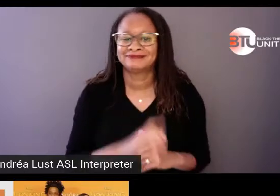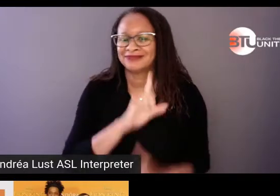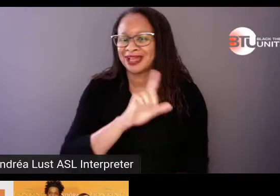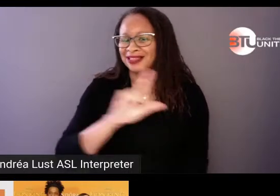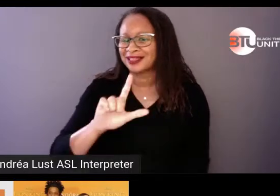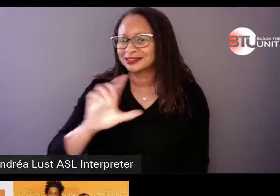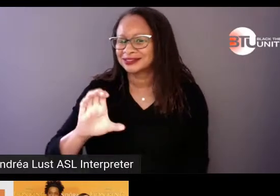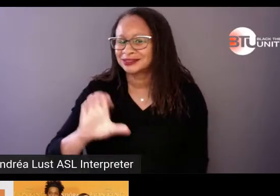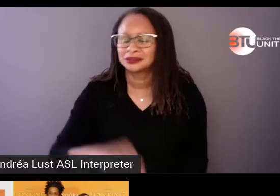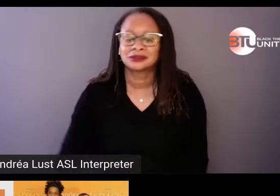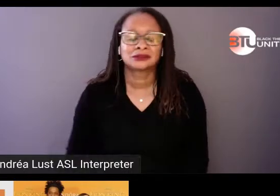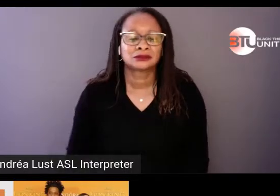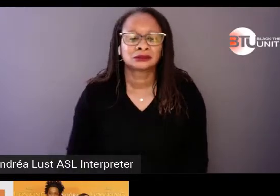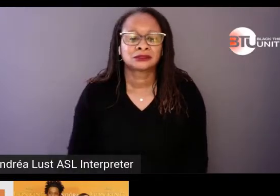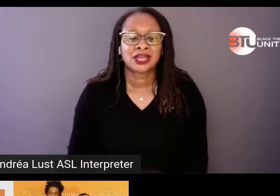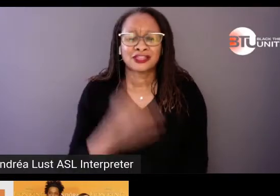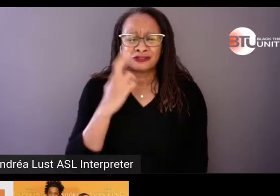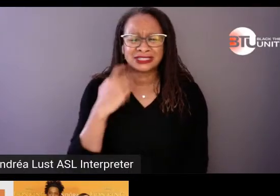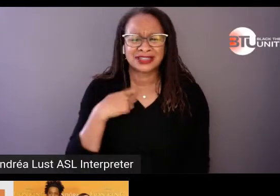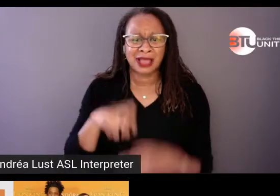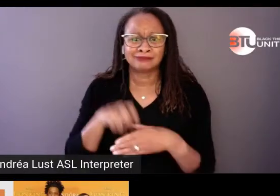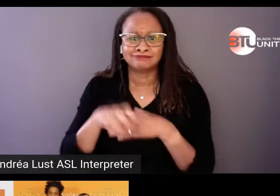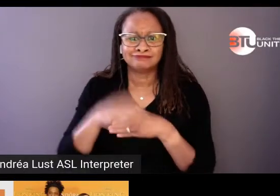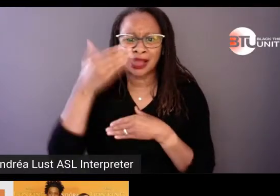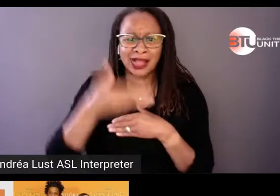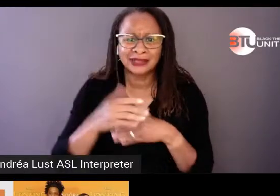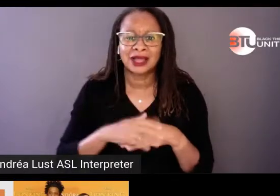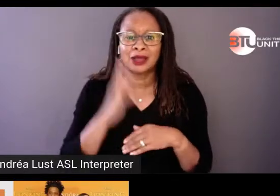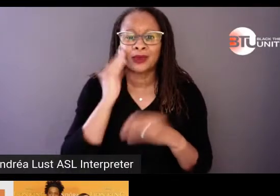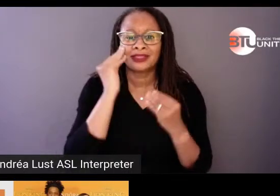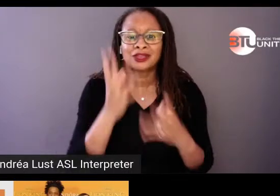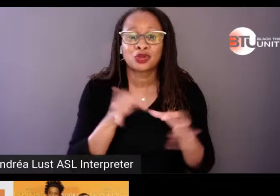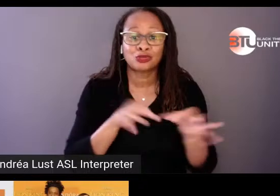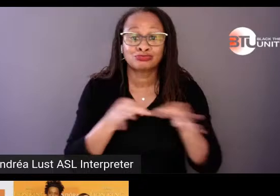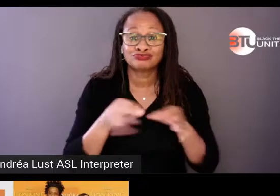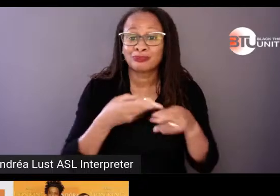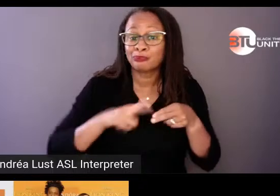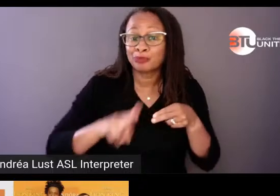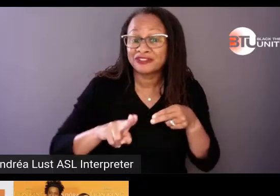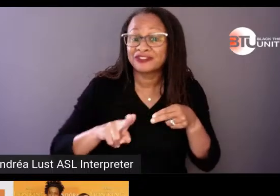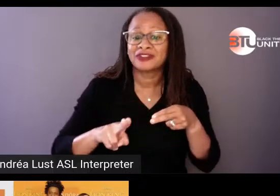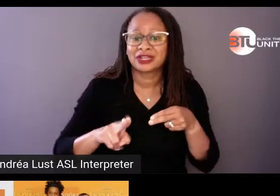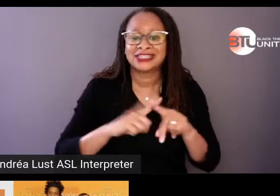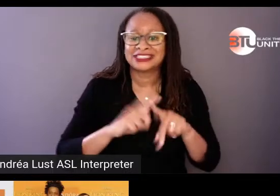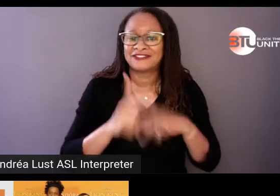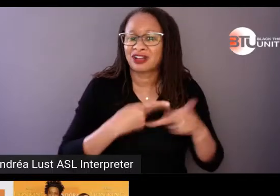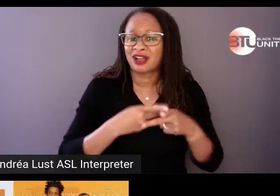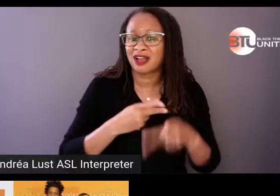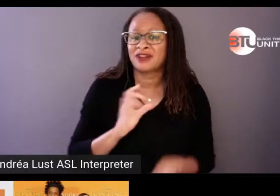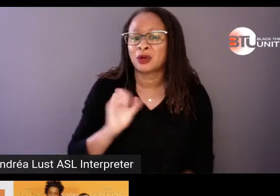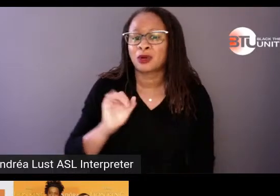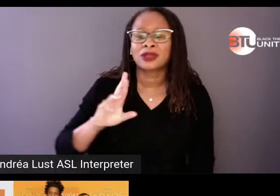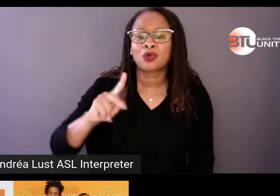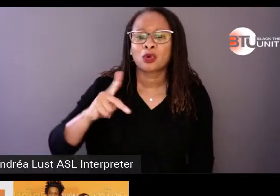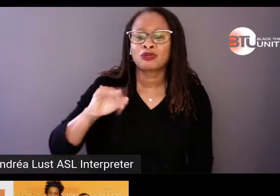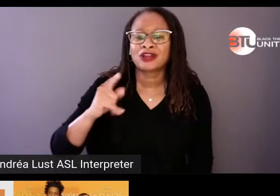The reason why I jumped ahead is that I will tell you briefly what the different types of company forms